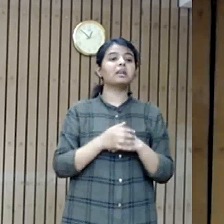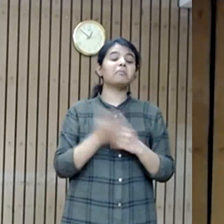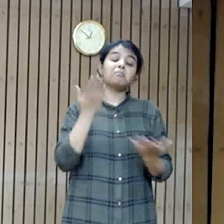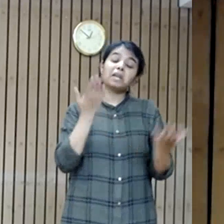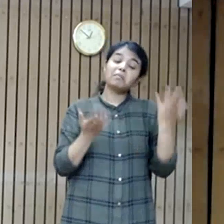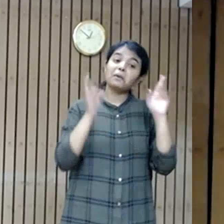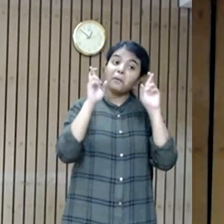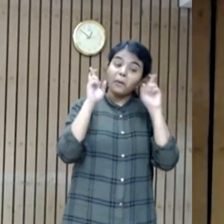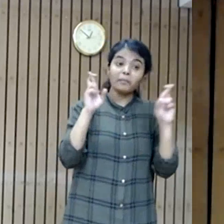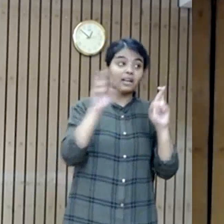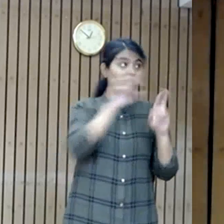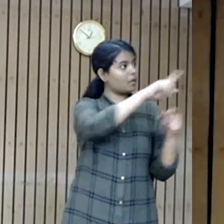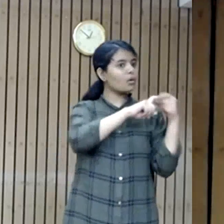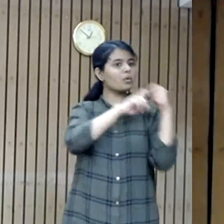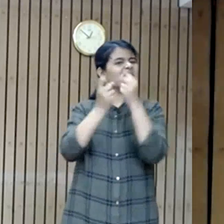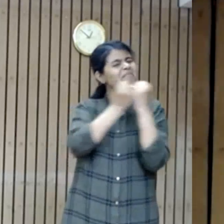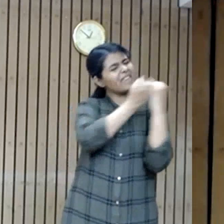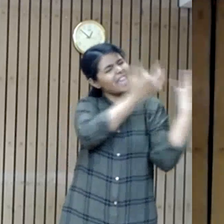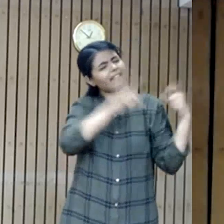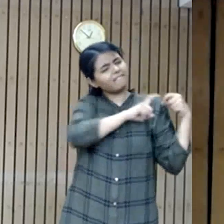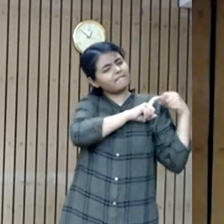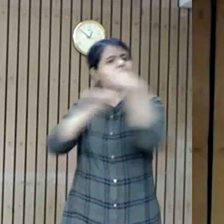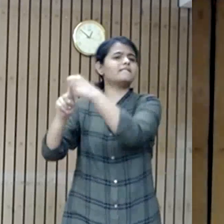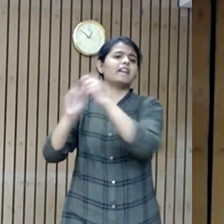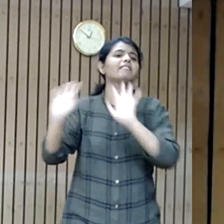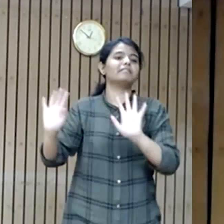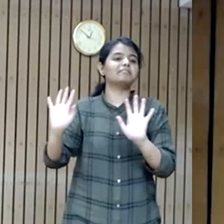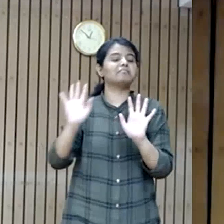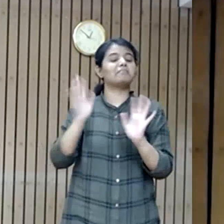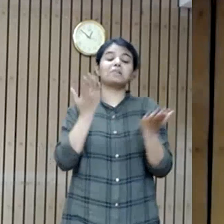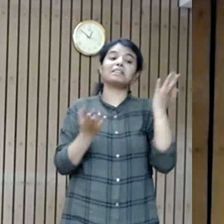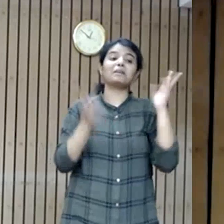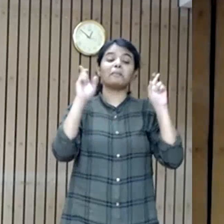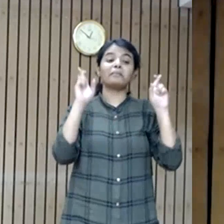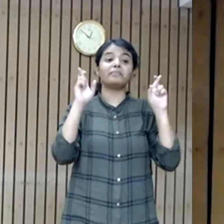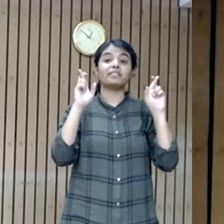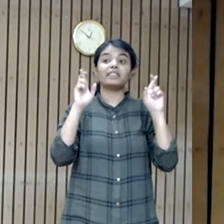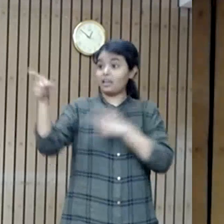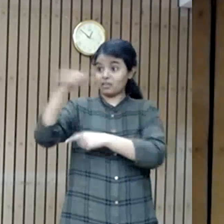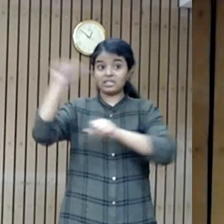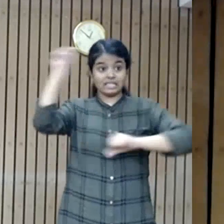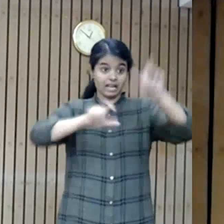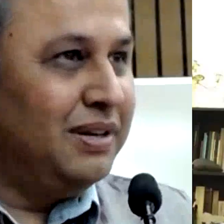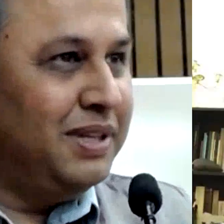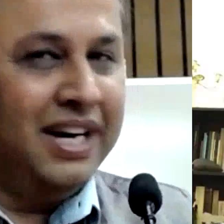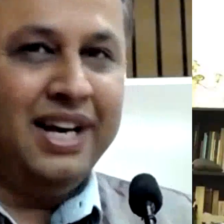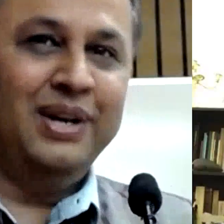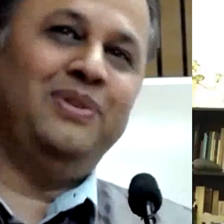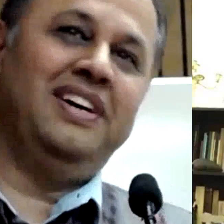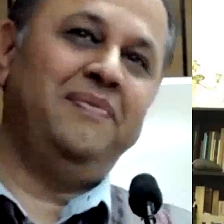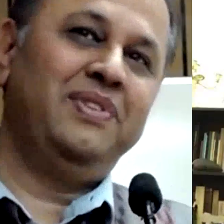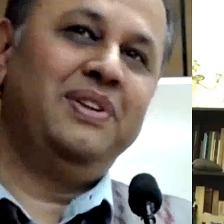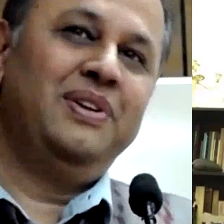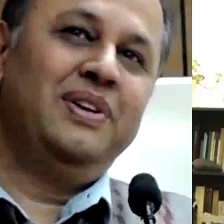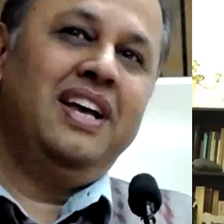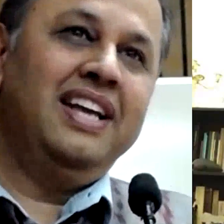for the second session applauded the effort and inclusive approach of the program he appreciated csir imtech for